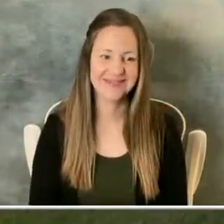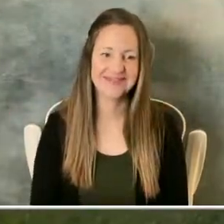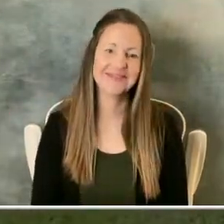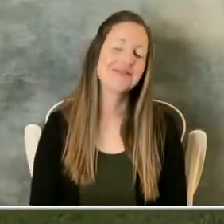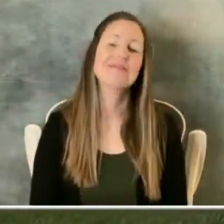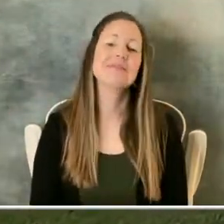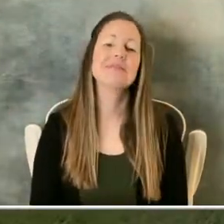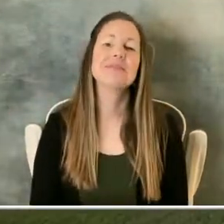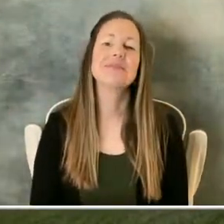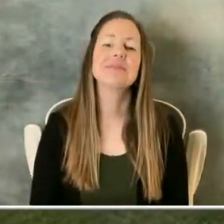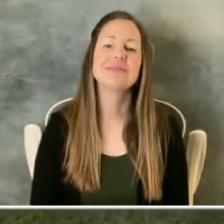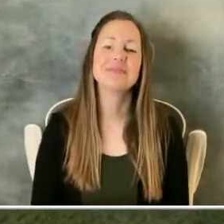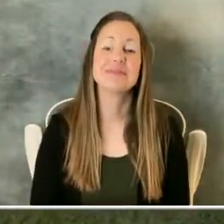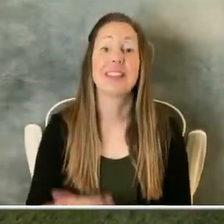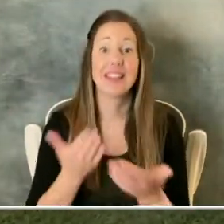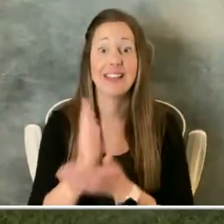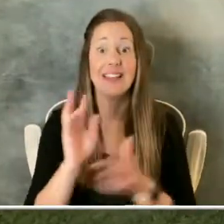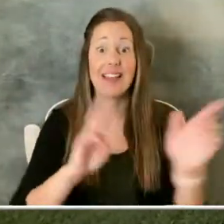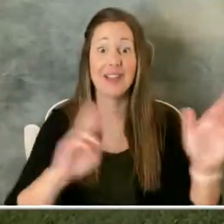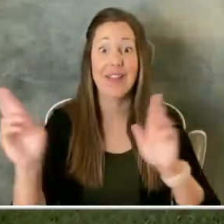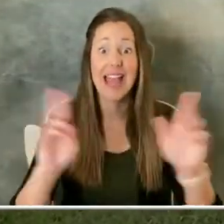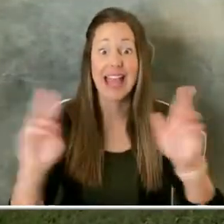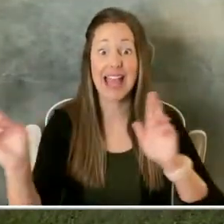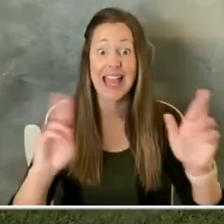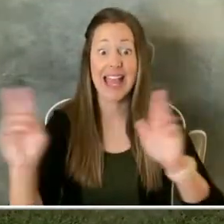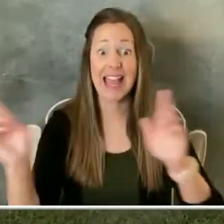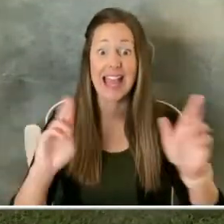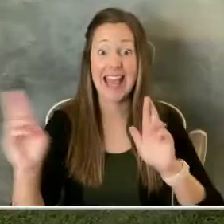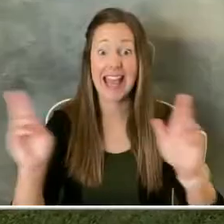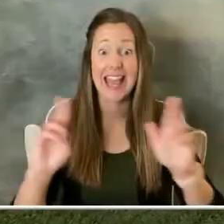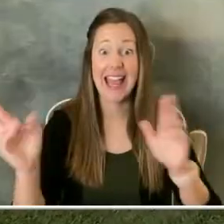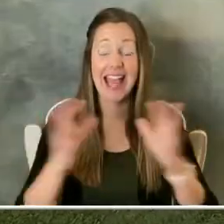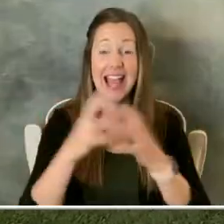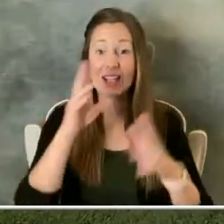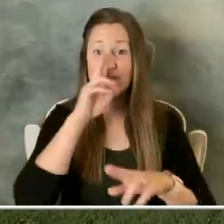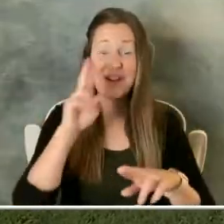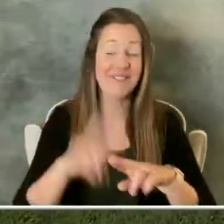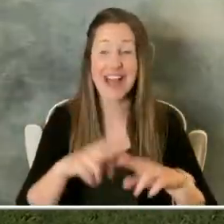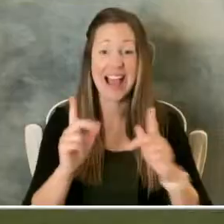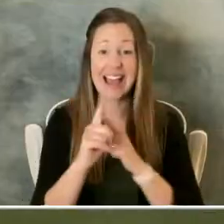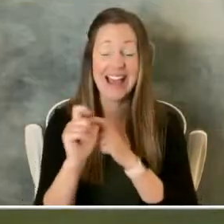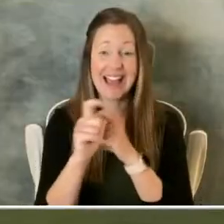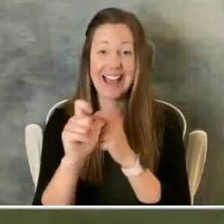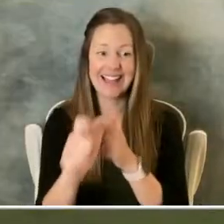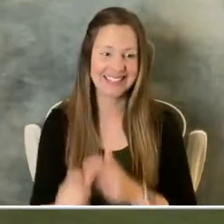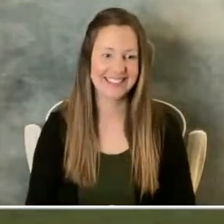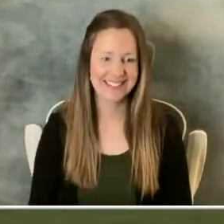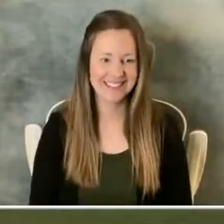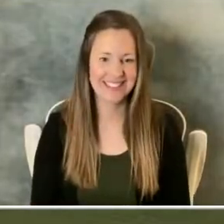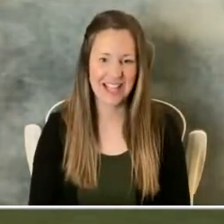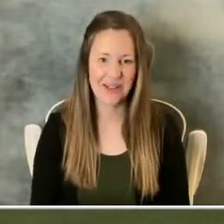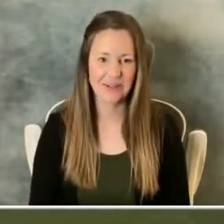All right, here we go, baby. This is going to be too much fun.